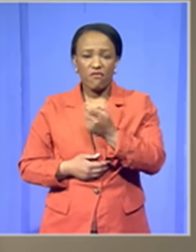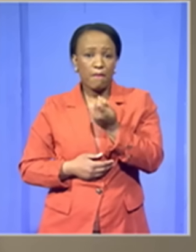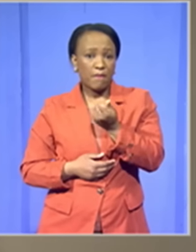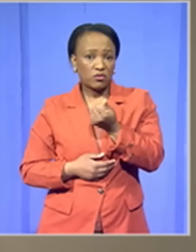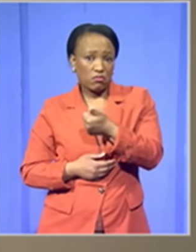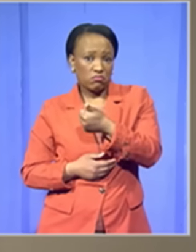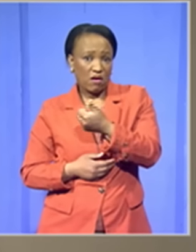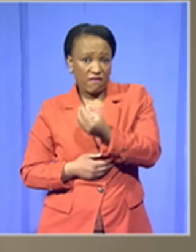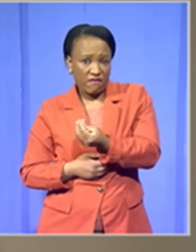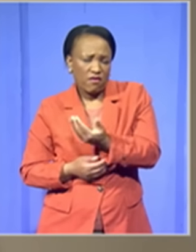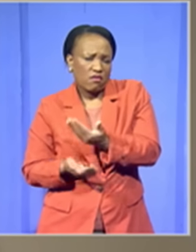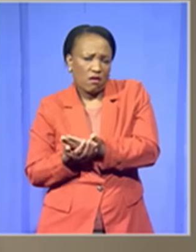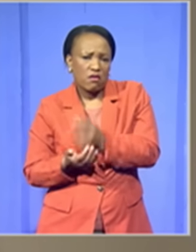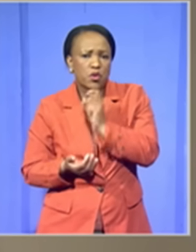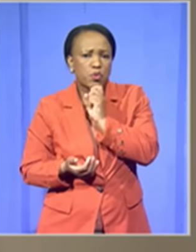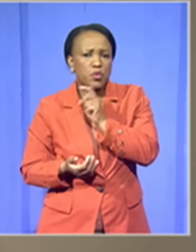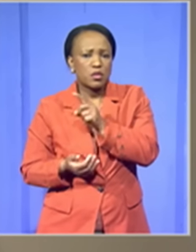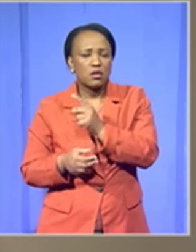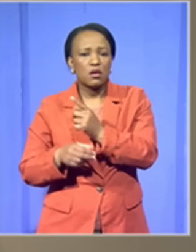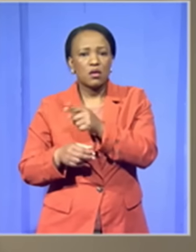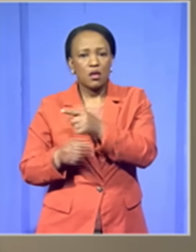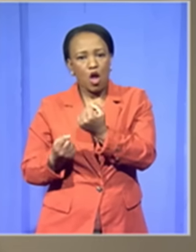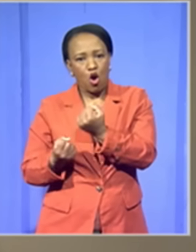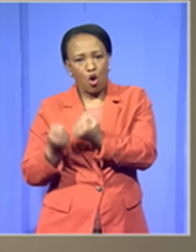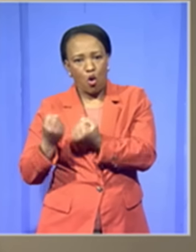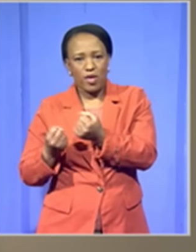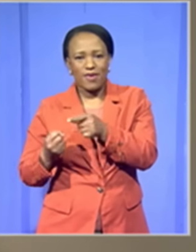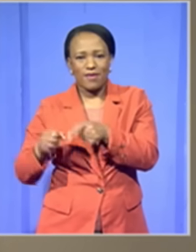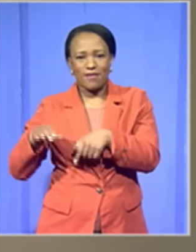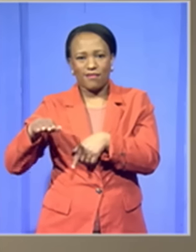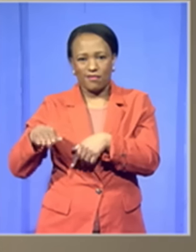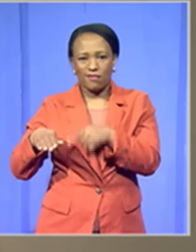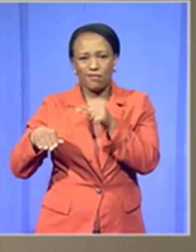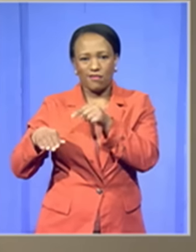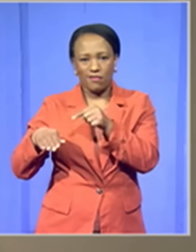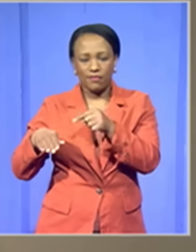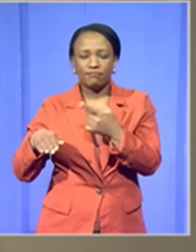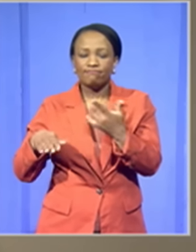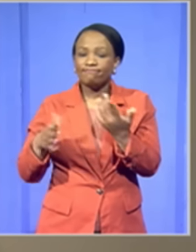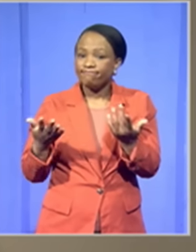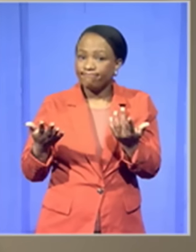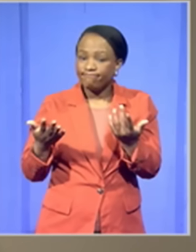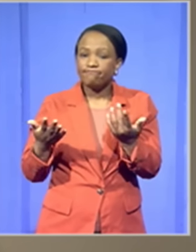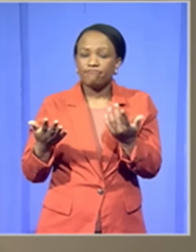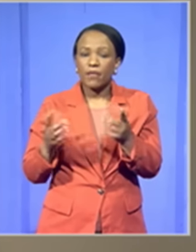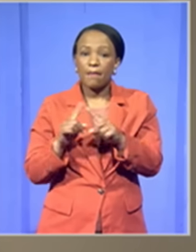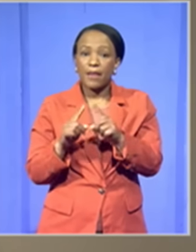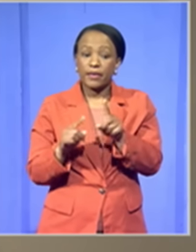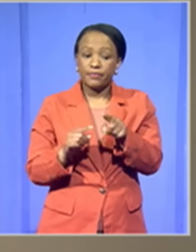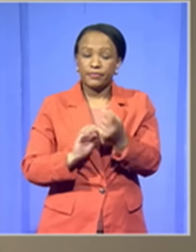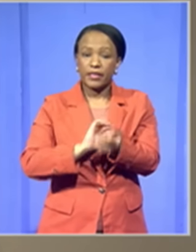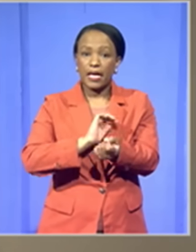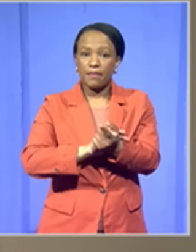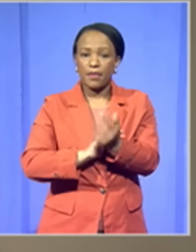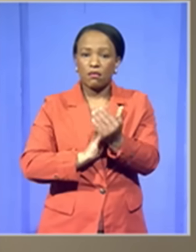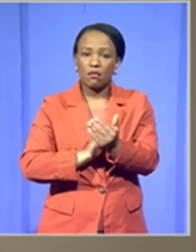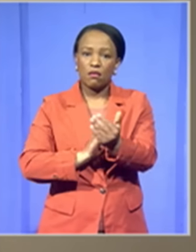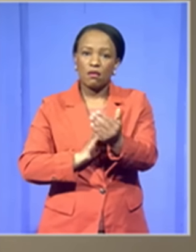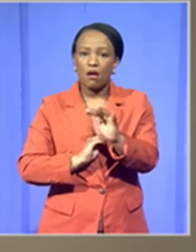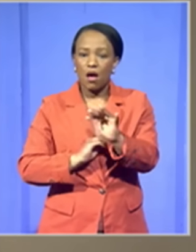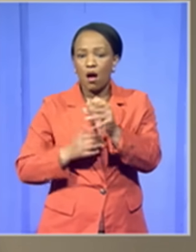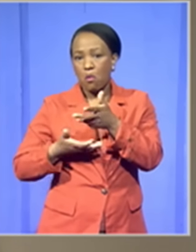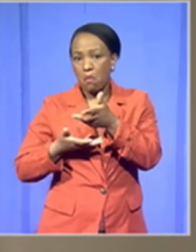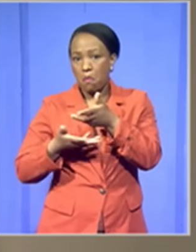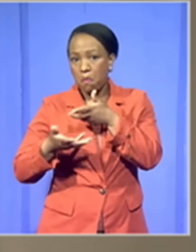ya a tlhokegago gore a sepele ka yona koloi ewe le ga go le jalo se e le gore se tshwanetse gore se direge gore re ikgokagantšhe le bona ke gore